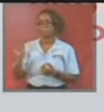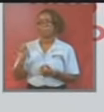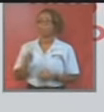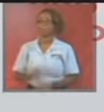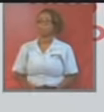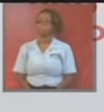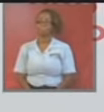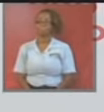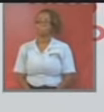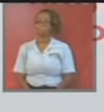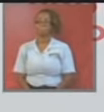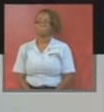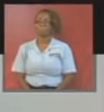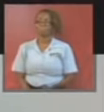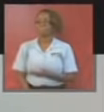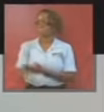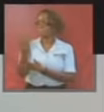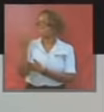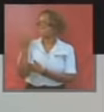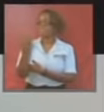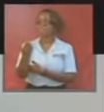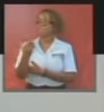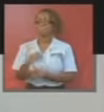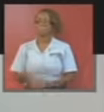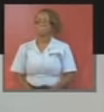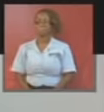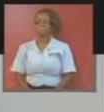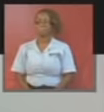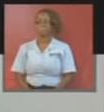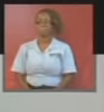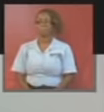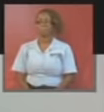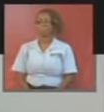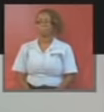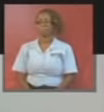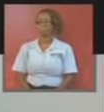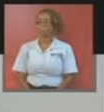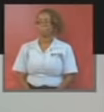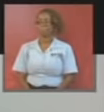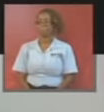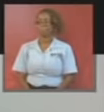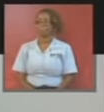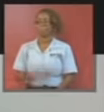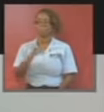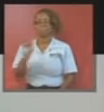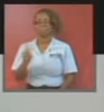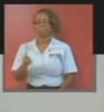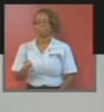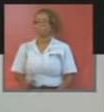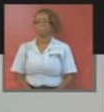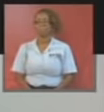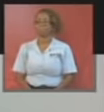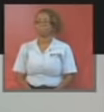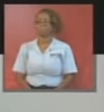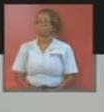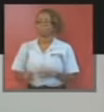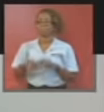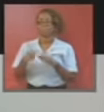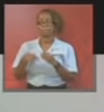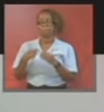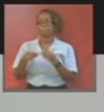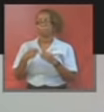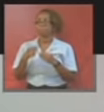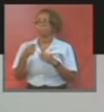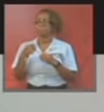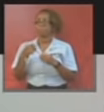Morning, Alina Dudnath from Loop News. Just a quick question on the arrival of the vaccines. I